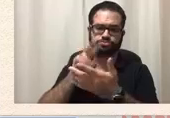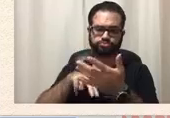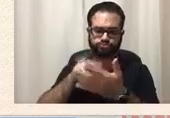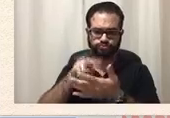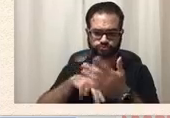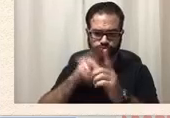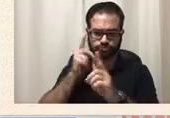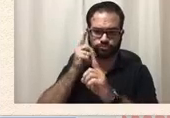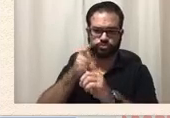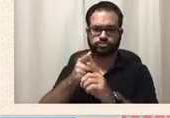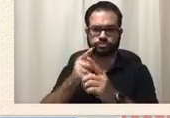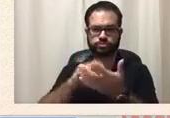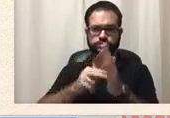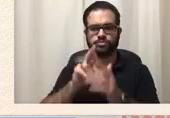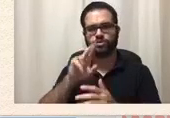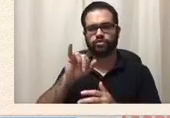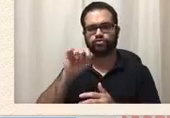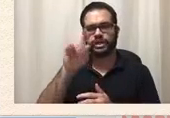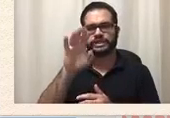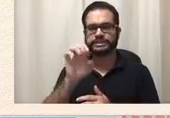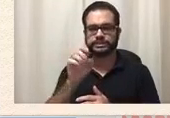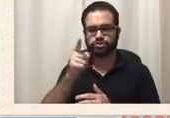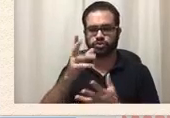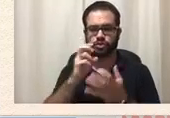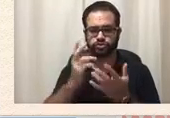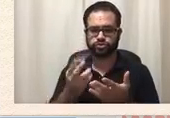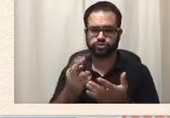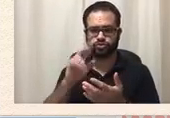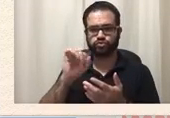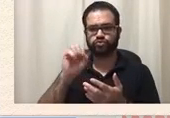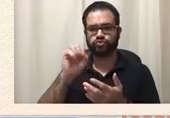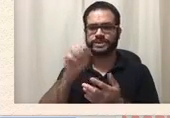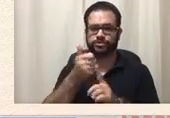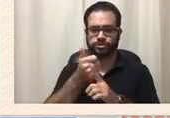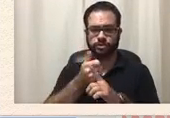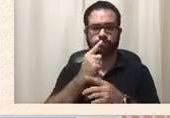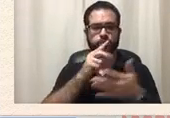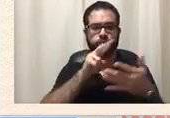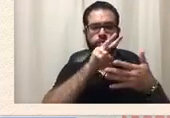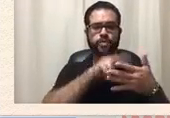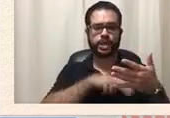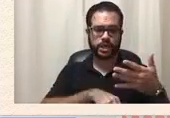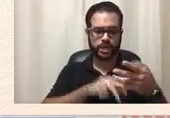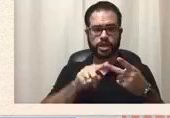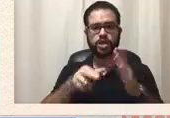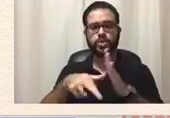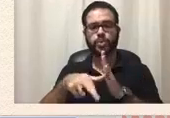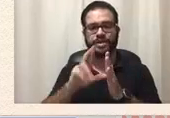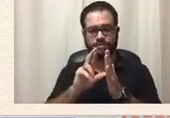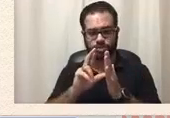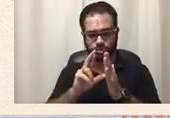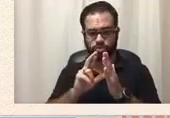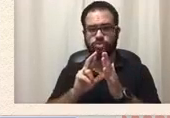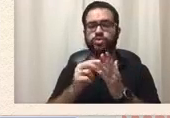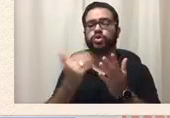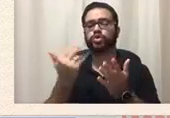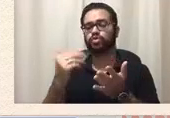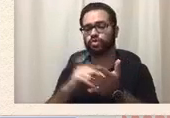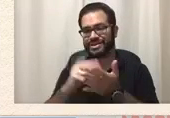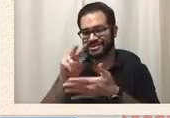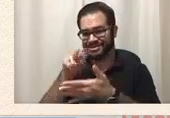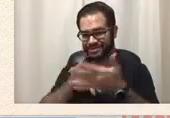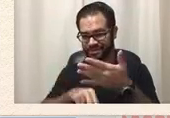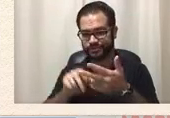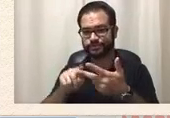rise yourself as a reader, where you're going to read, review the sight words, reread, prompt yourself with some type